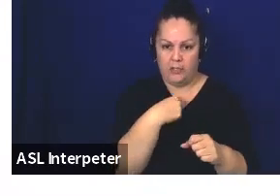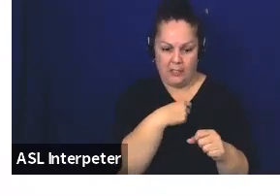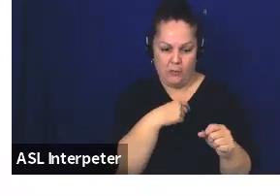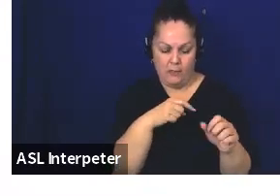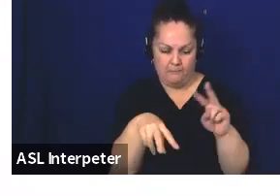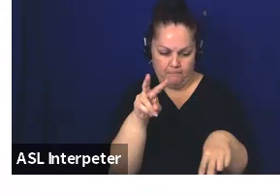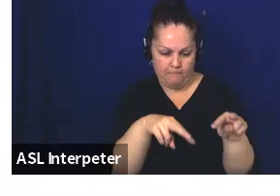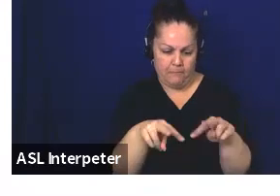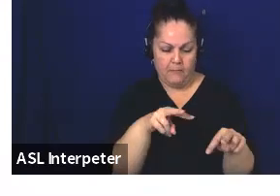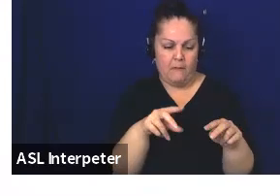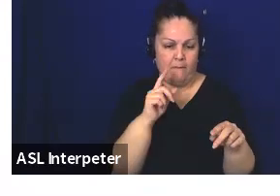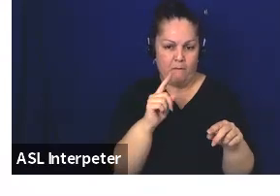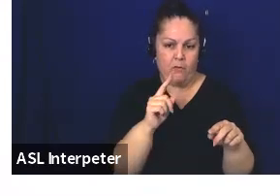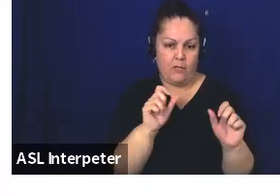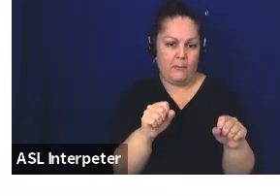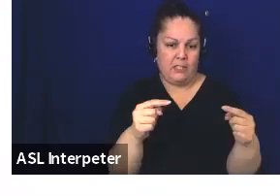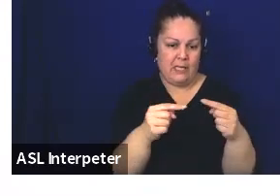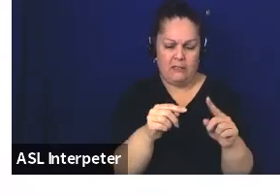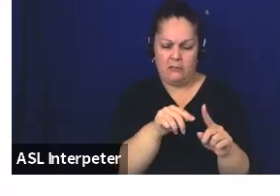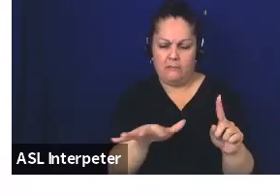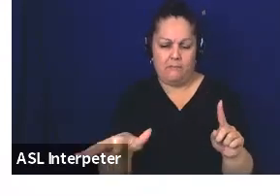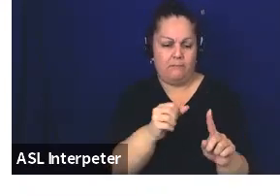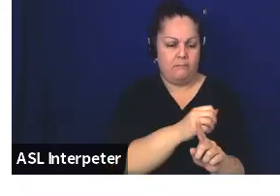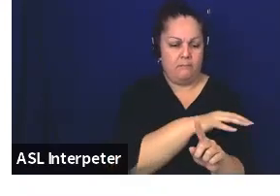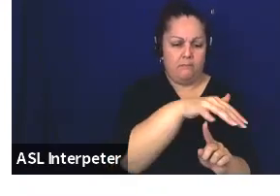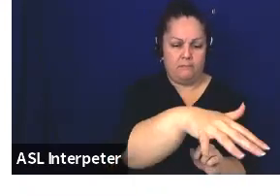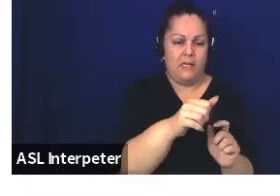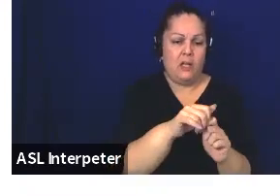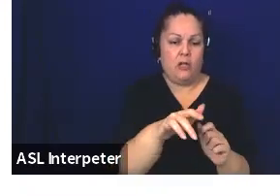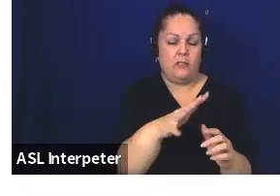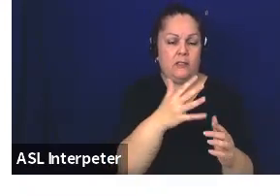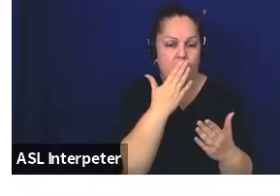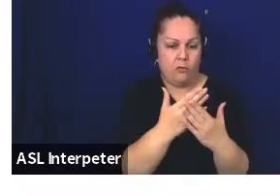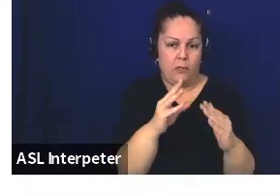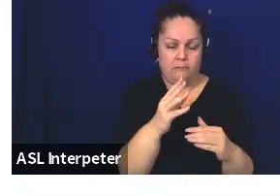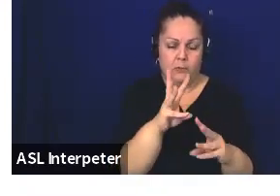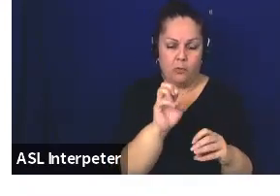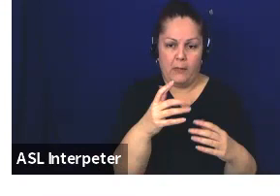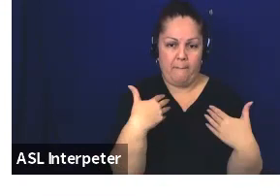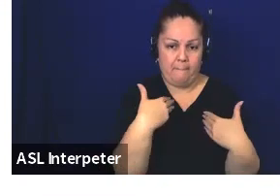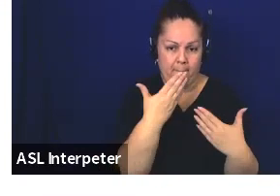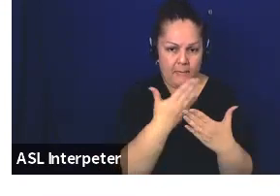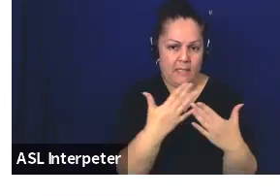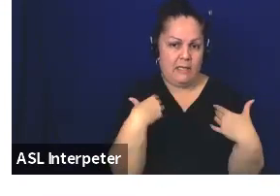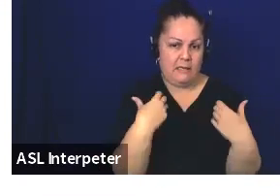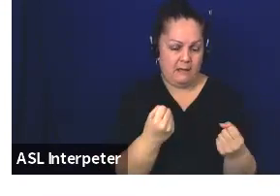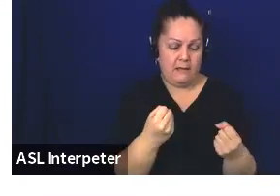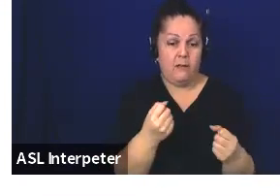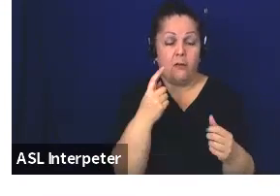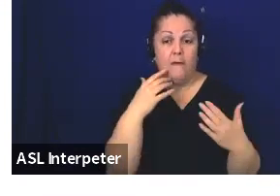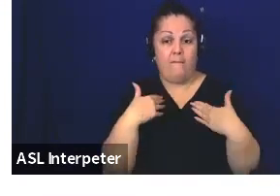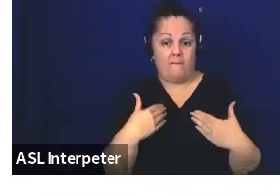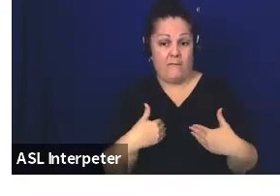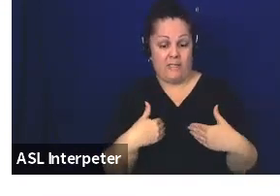the extent of those potential injuries on the individual's well-being and overall health. When we assess for physical